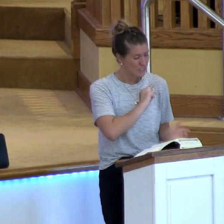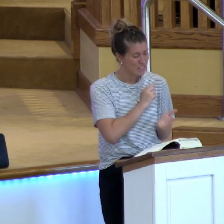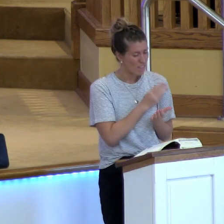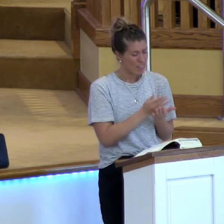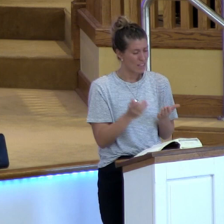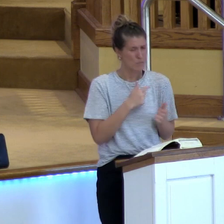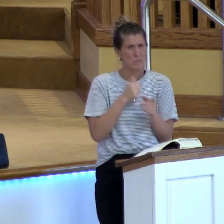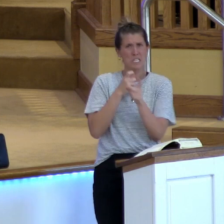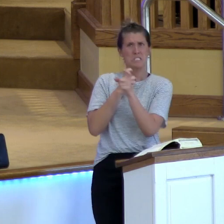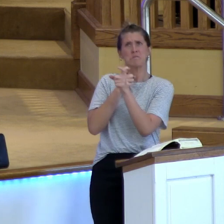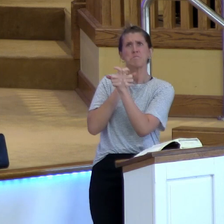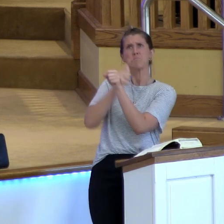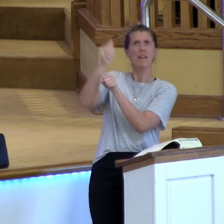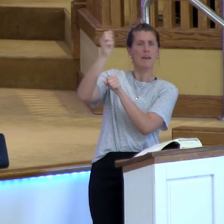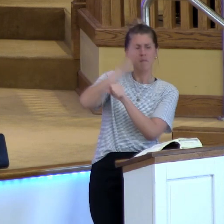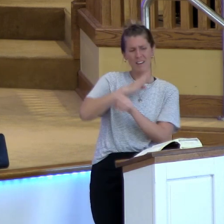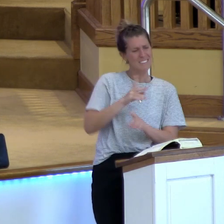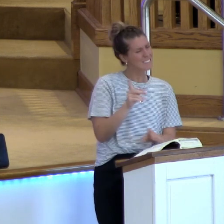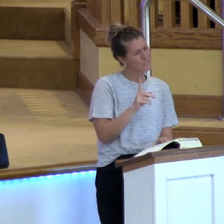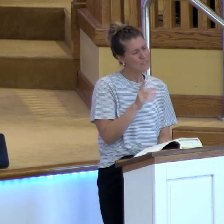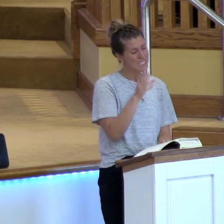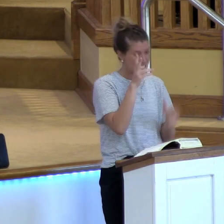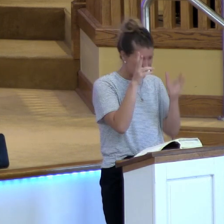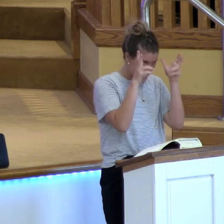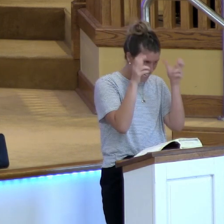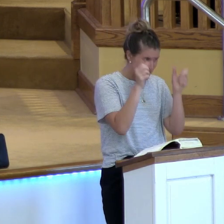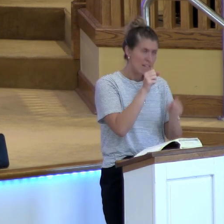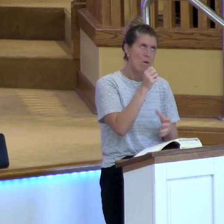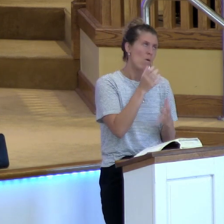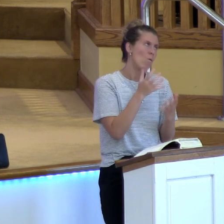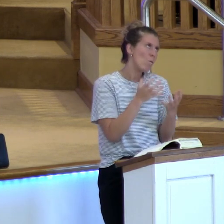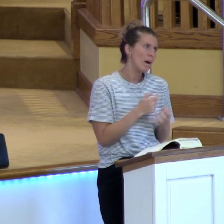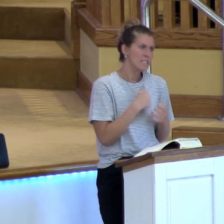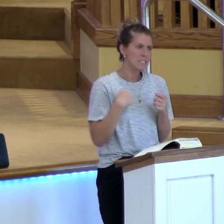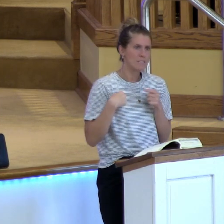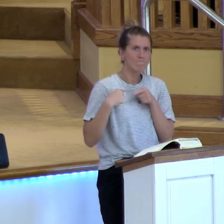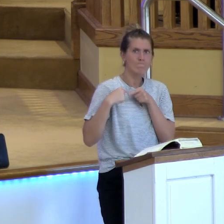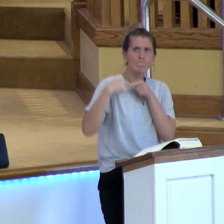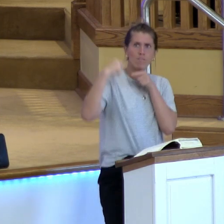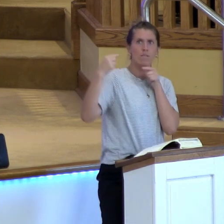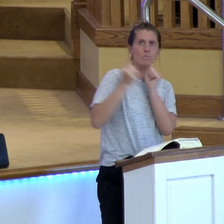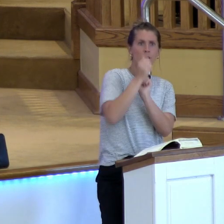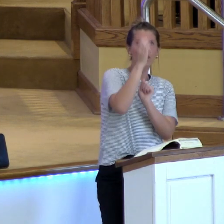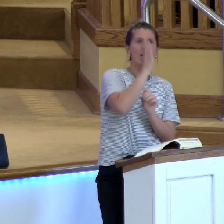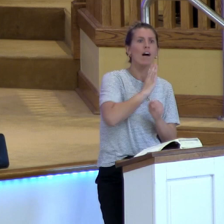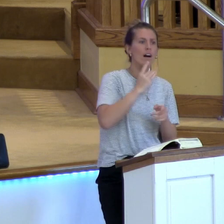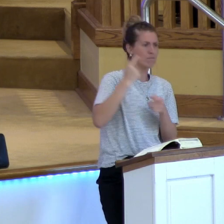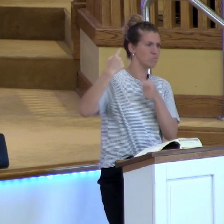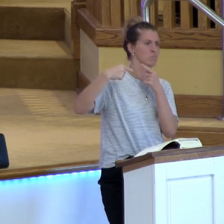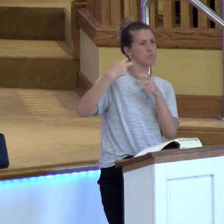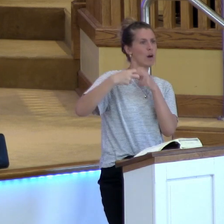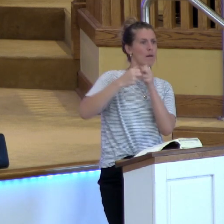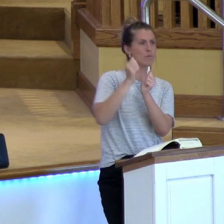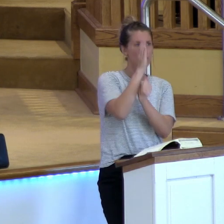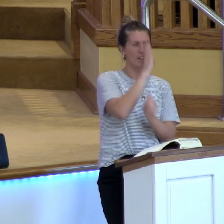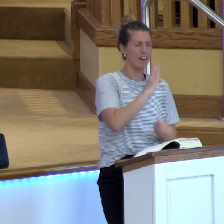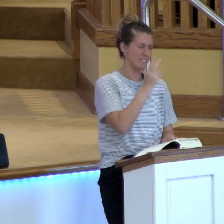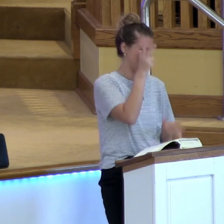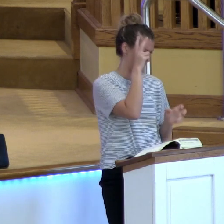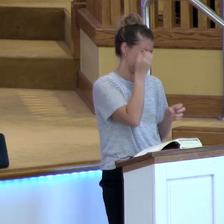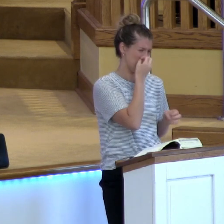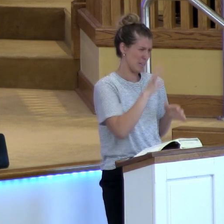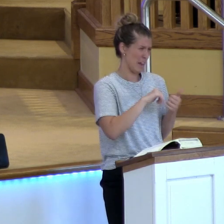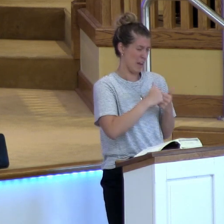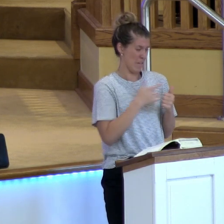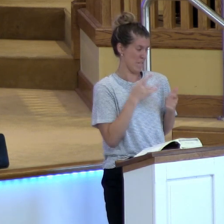him of. Satan would love for us to be at odds with God. And Satan really doesn't care how you feel about him.